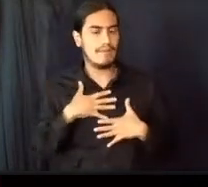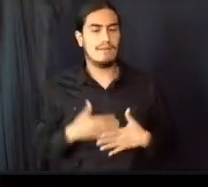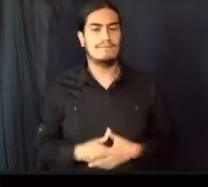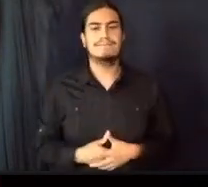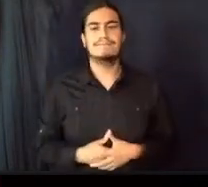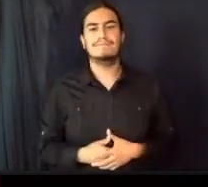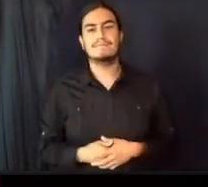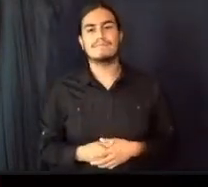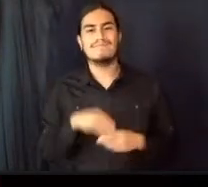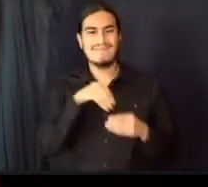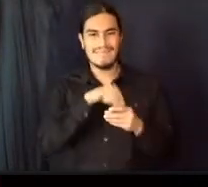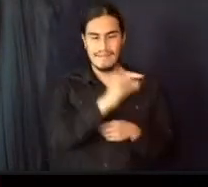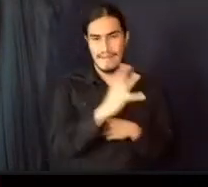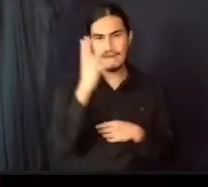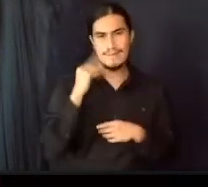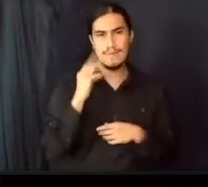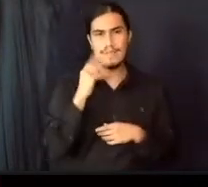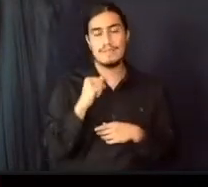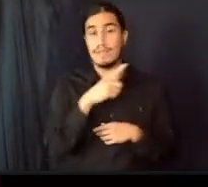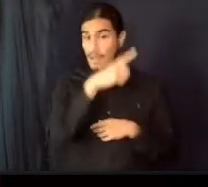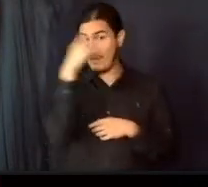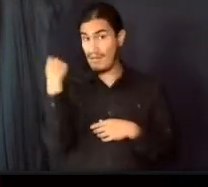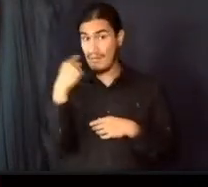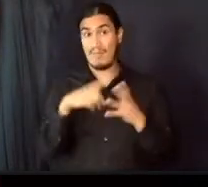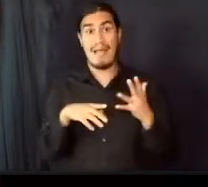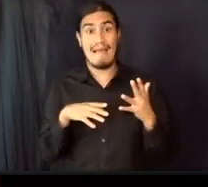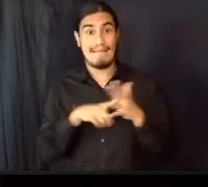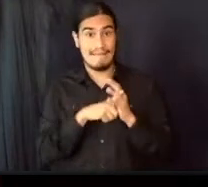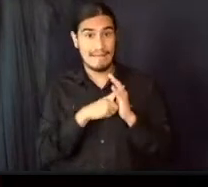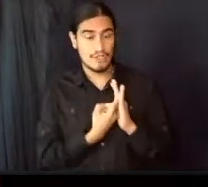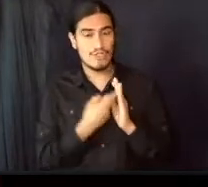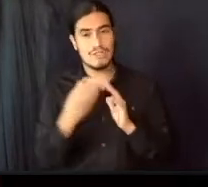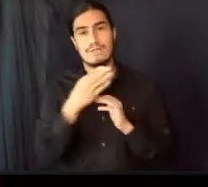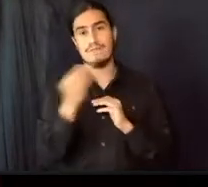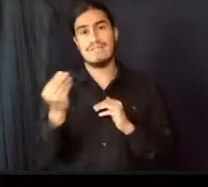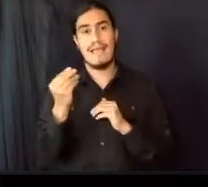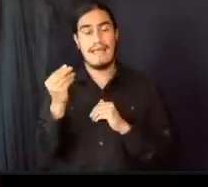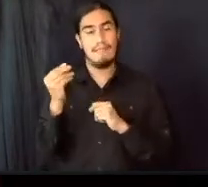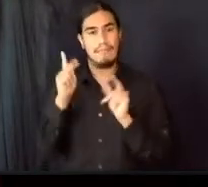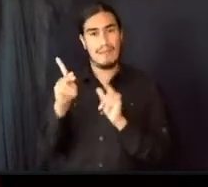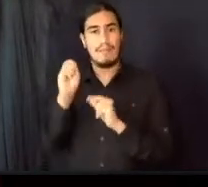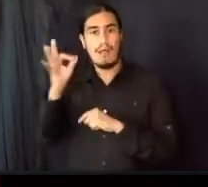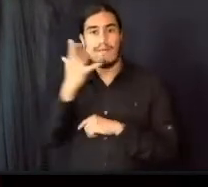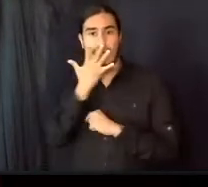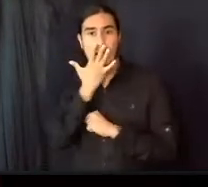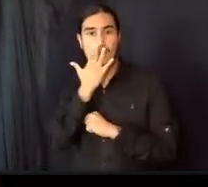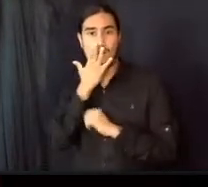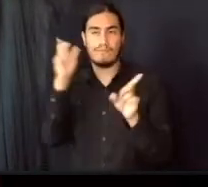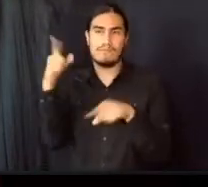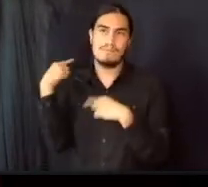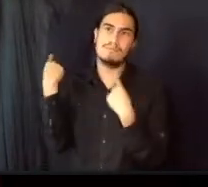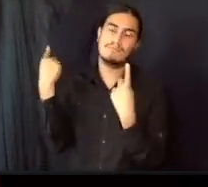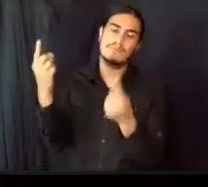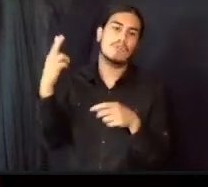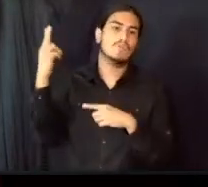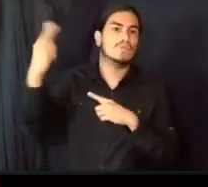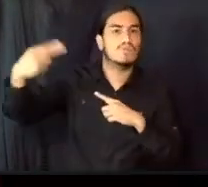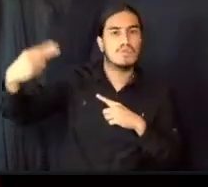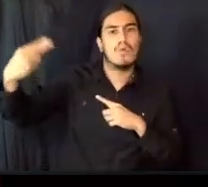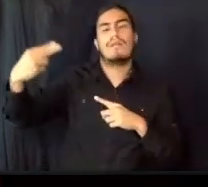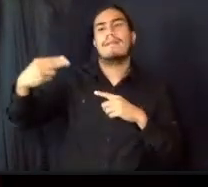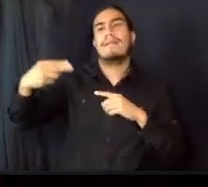Black initiatives and collectives of color have historically long, criticized and